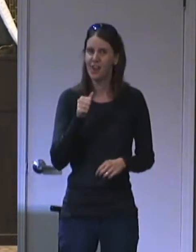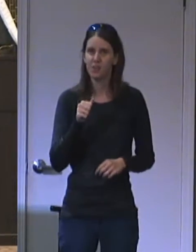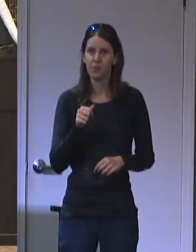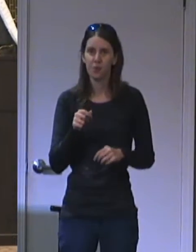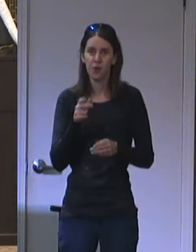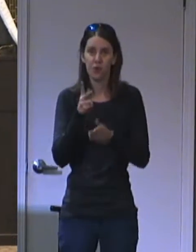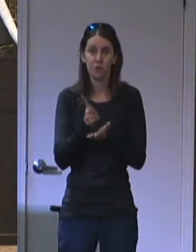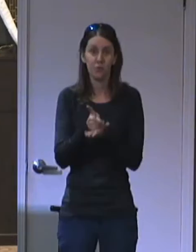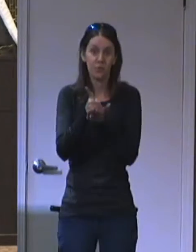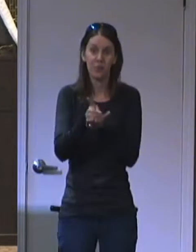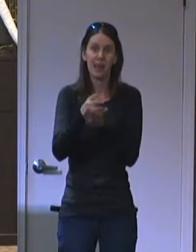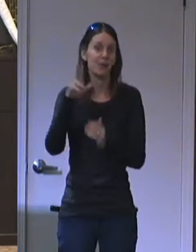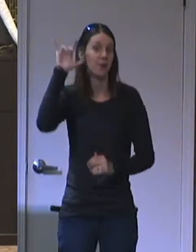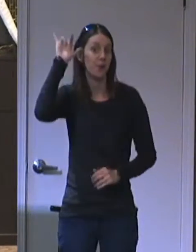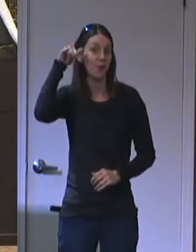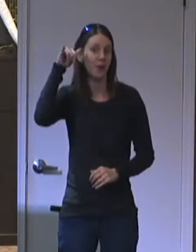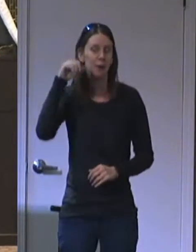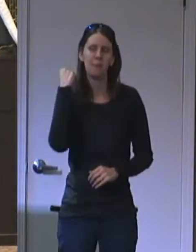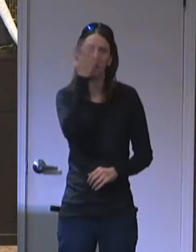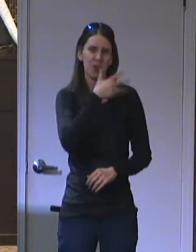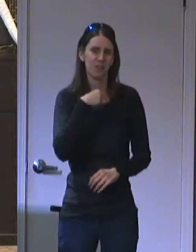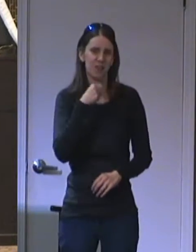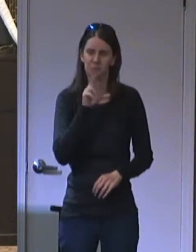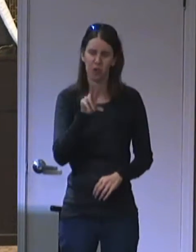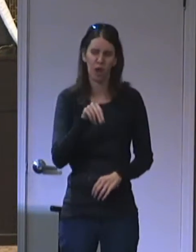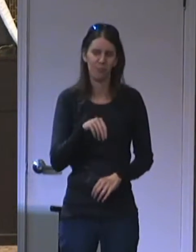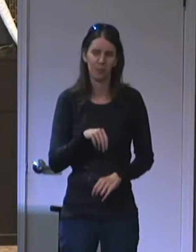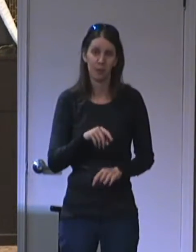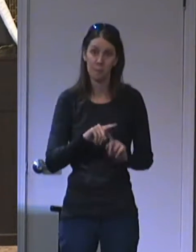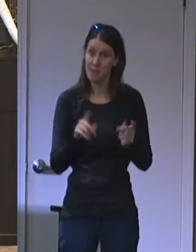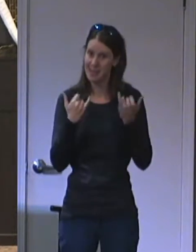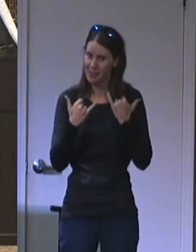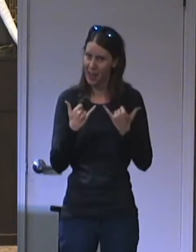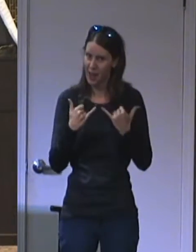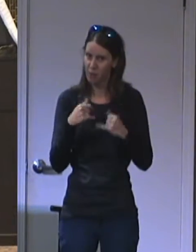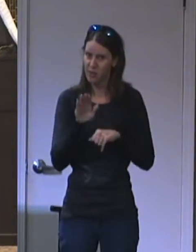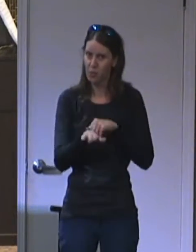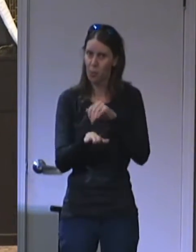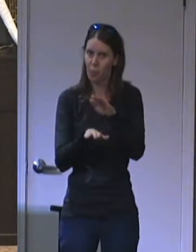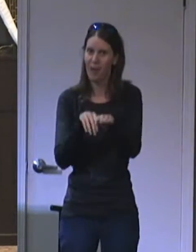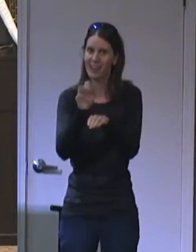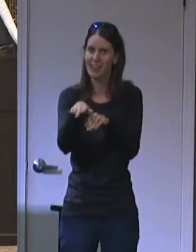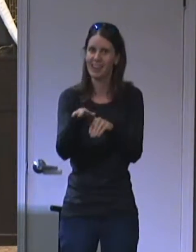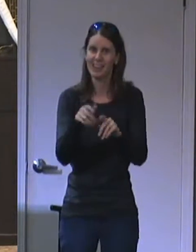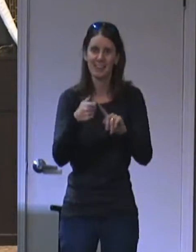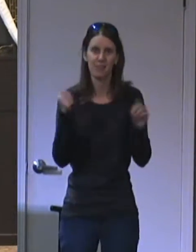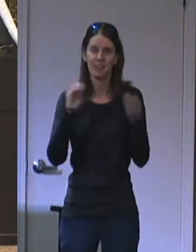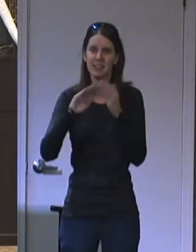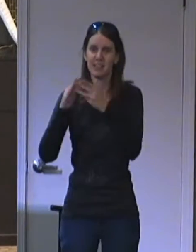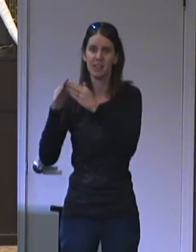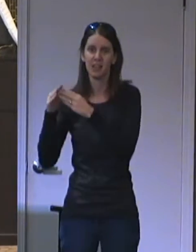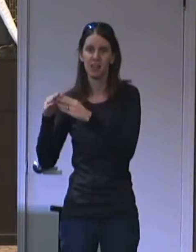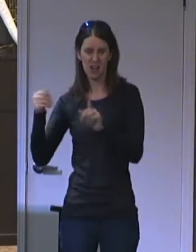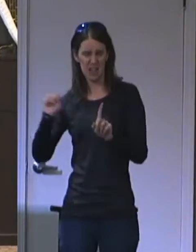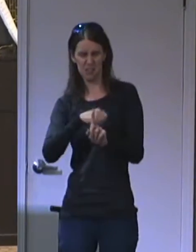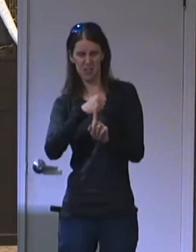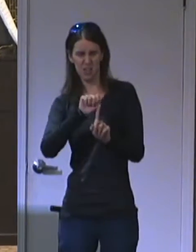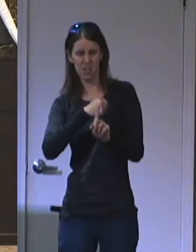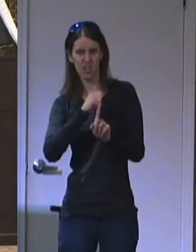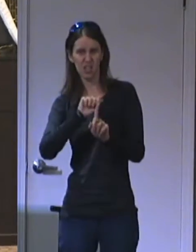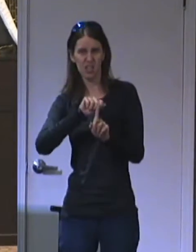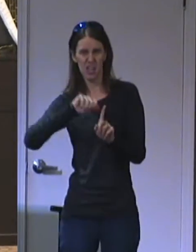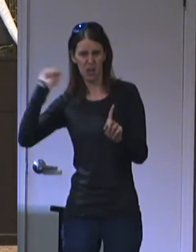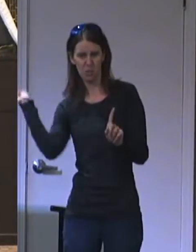carriages or whatever, he walked from town to town. He was beaten with rods and